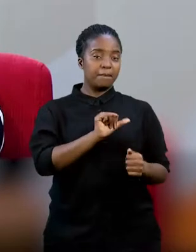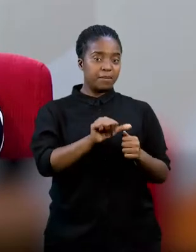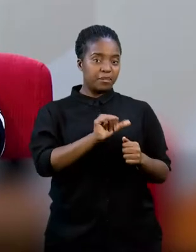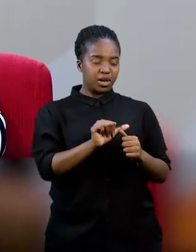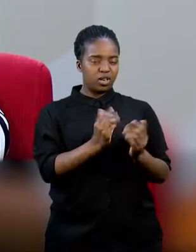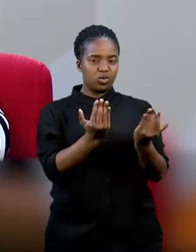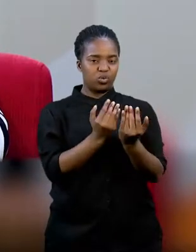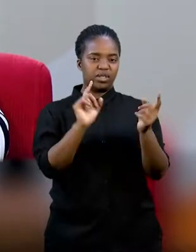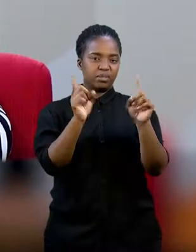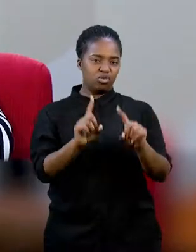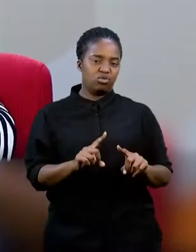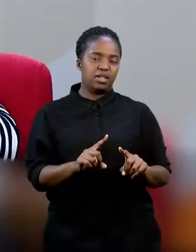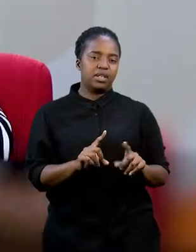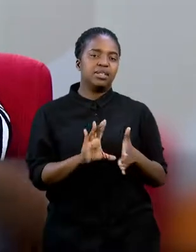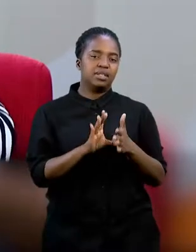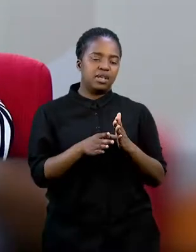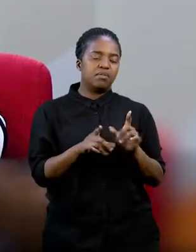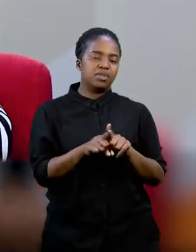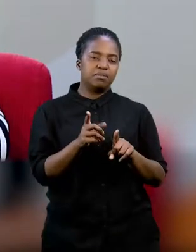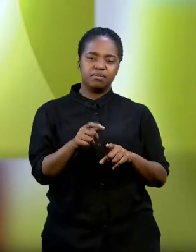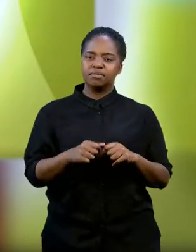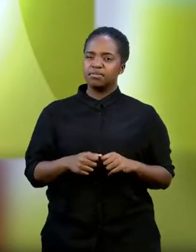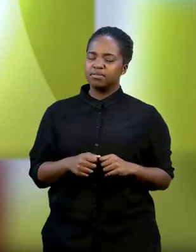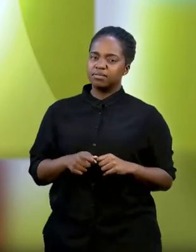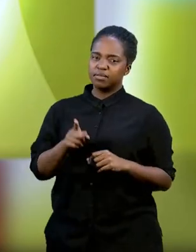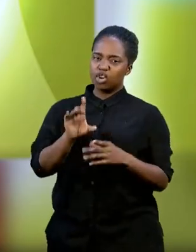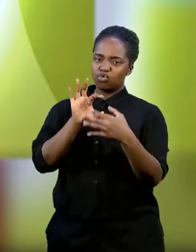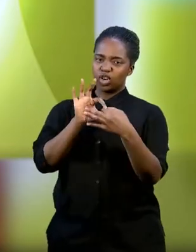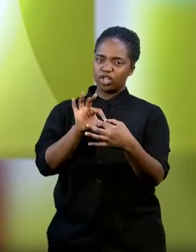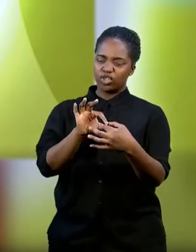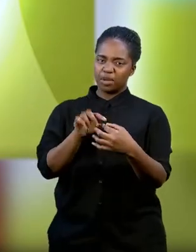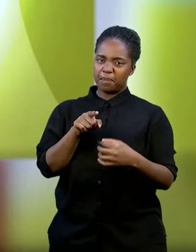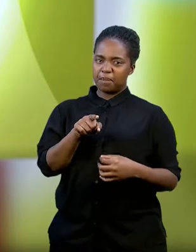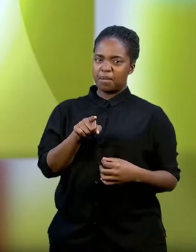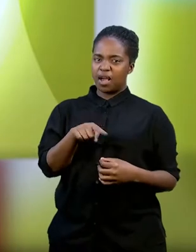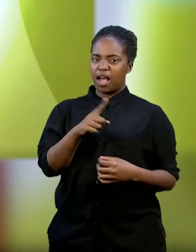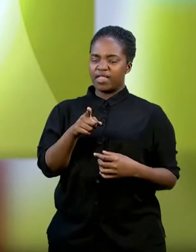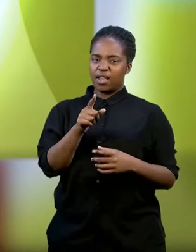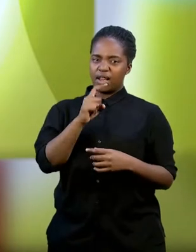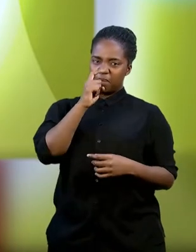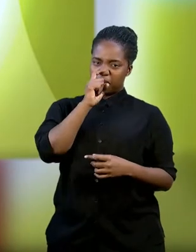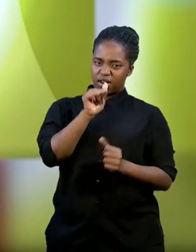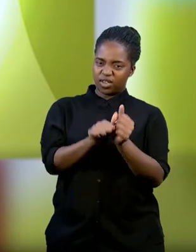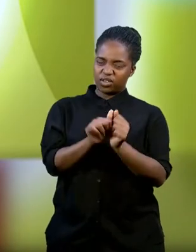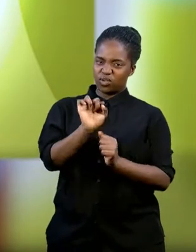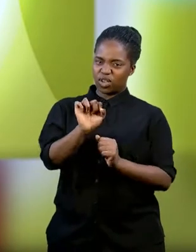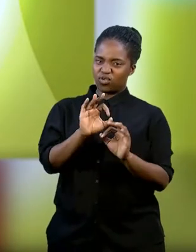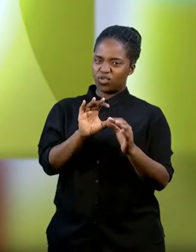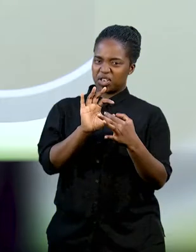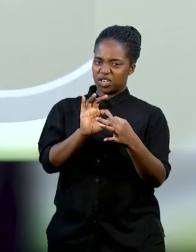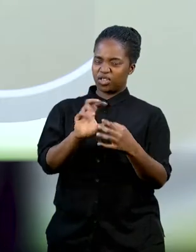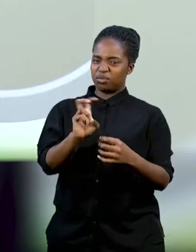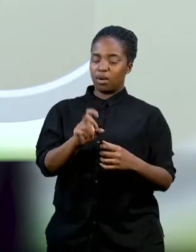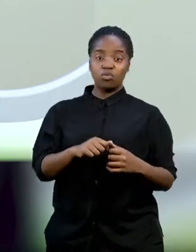betere re monya ke le sekolo sa ba tshwanang le yena wena nka te ko relationship ya hao le bana ba heno o ka re ne le jwang ha ono